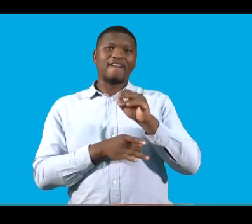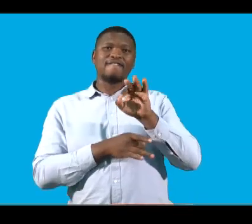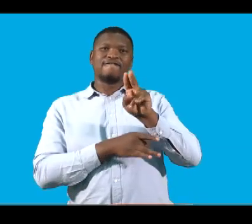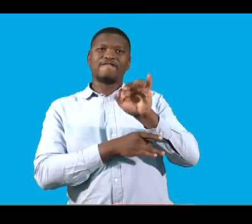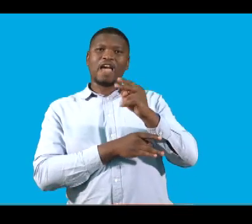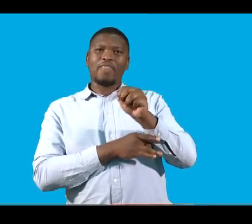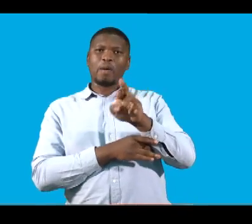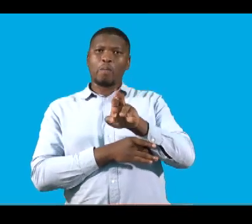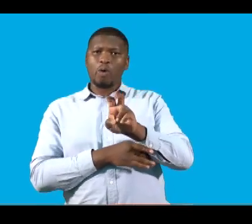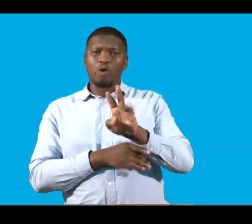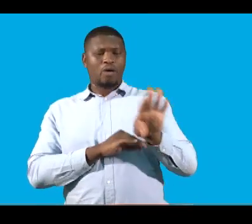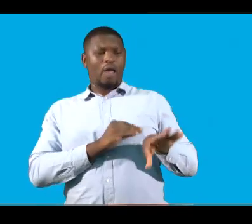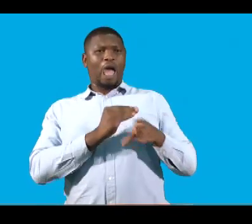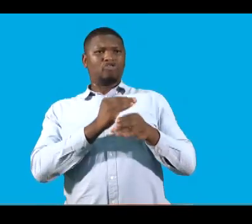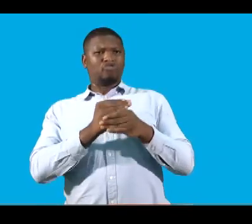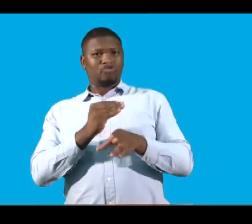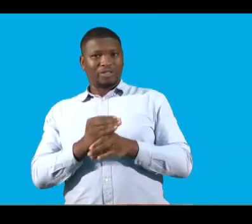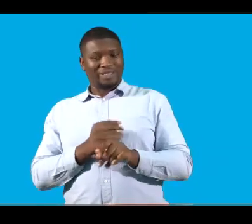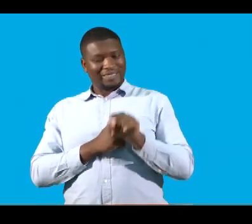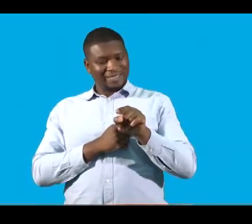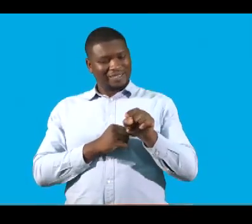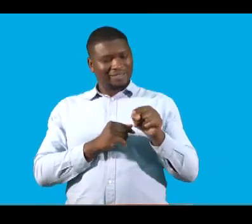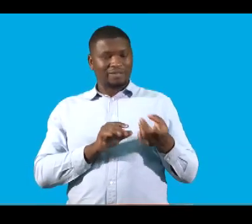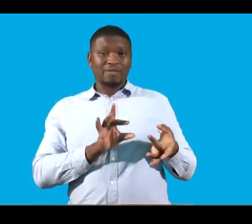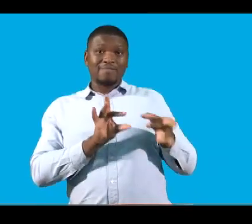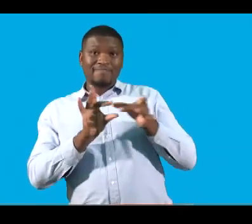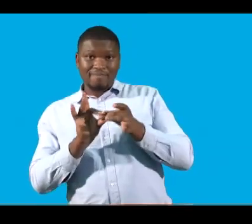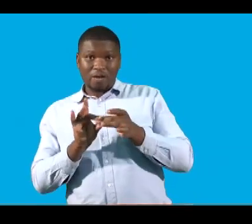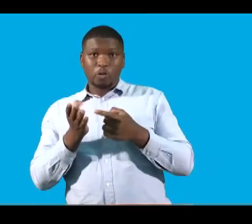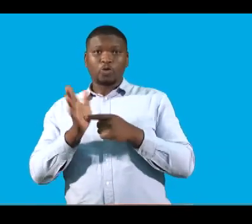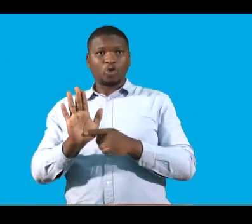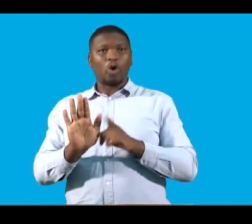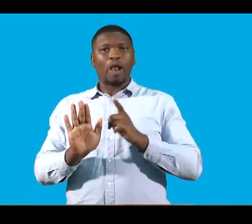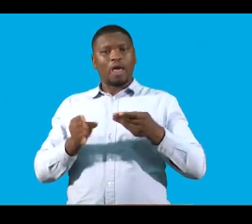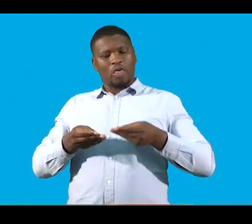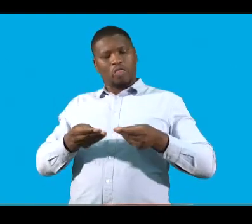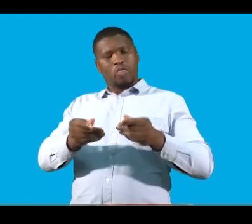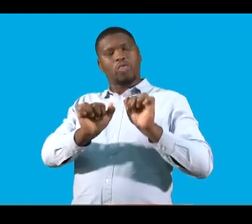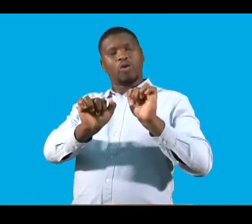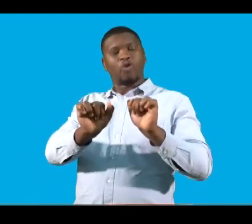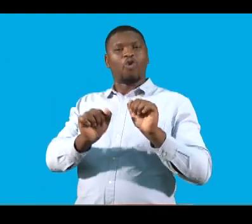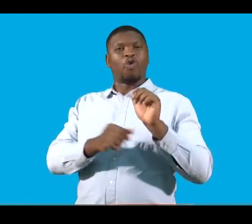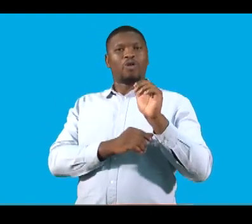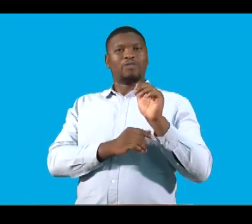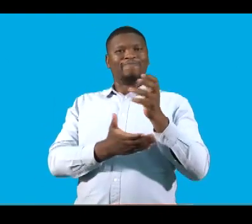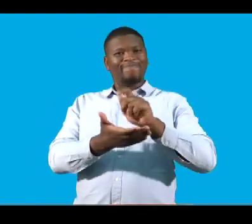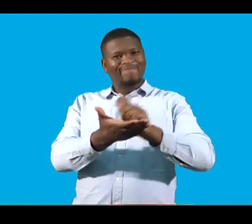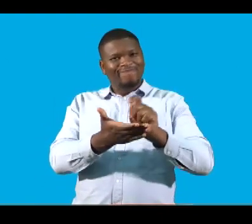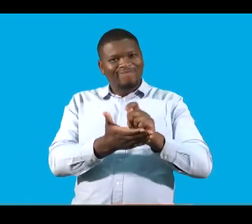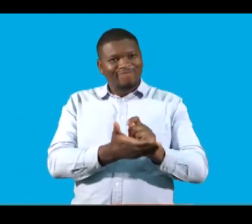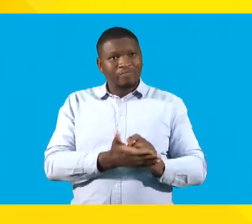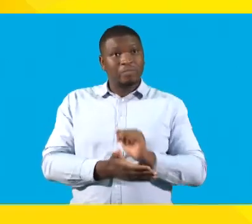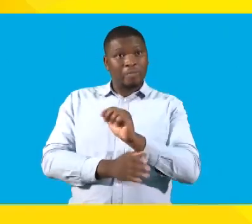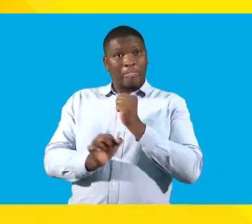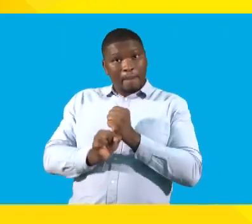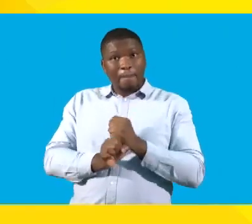connecting words like furthermore, additionally. Use these. It often lends itself to the fluency